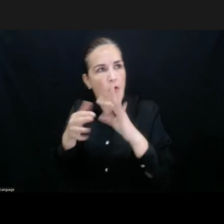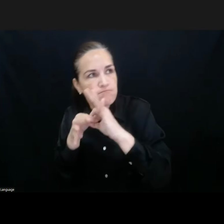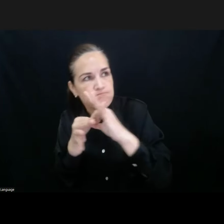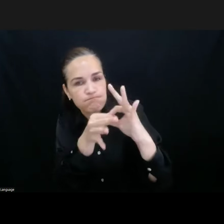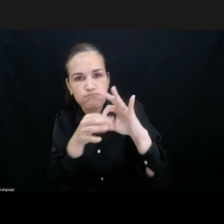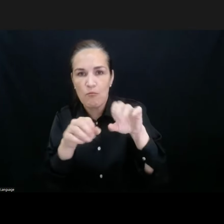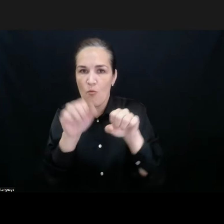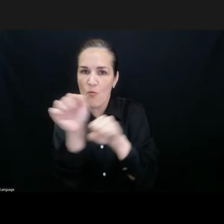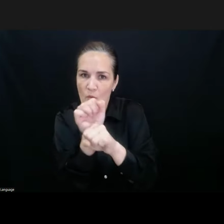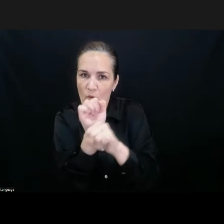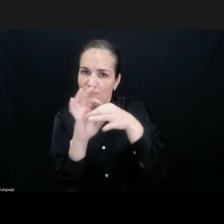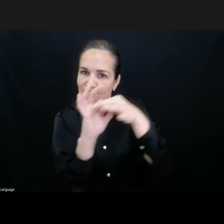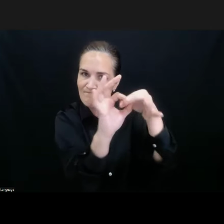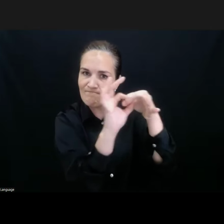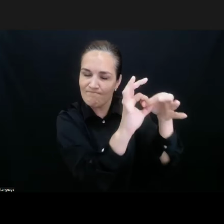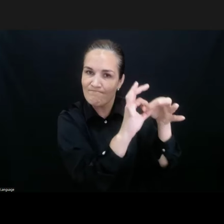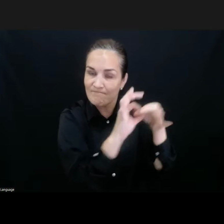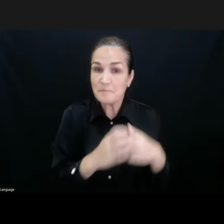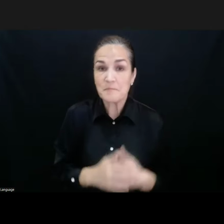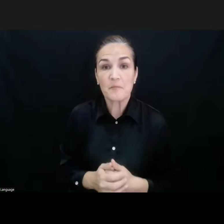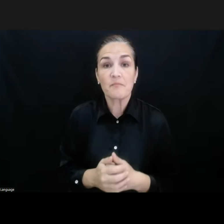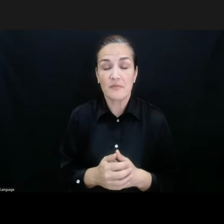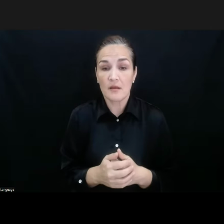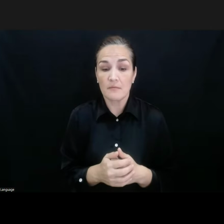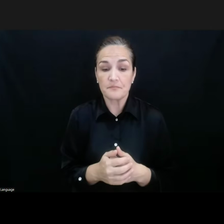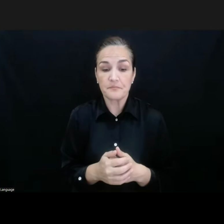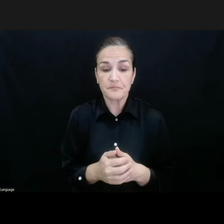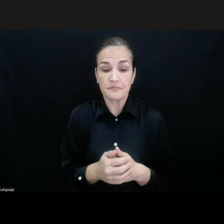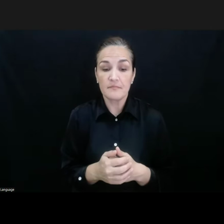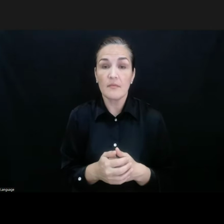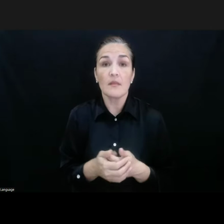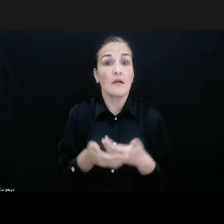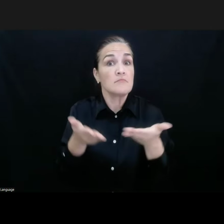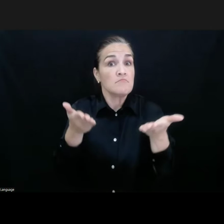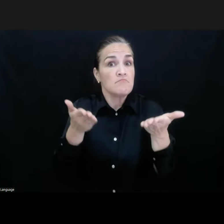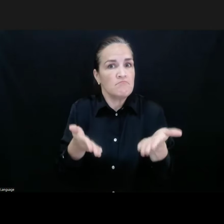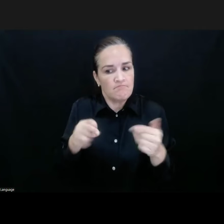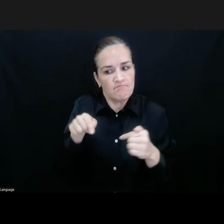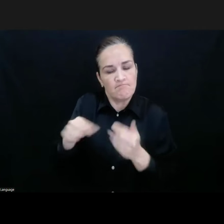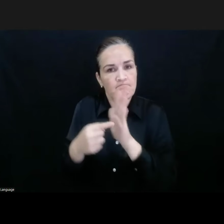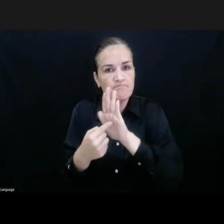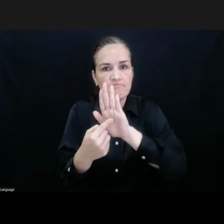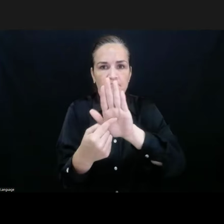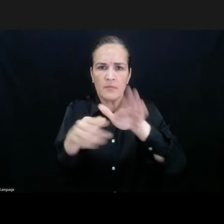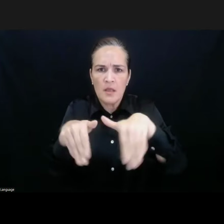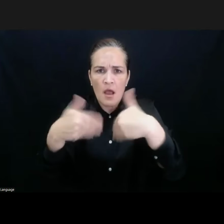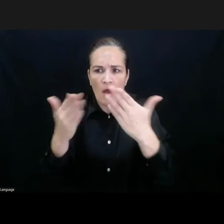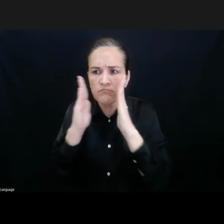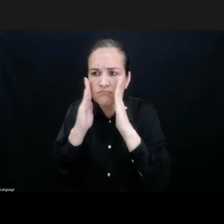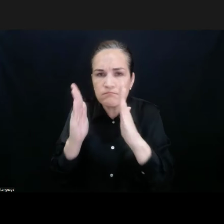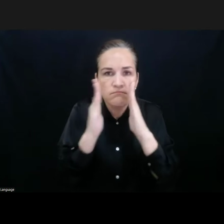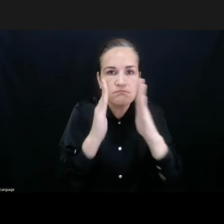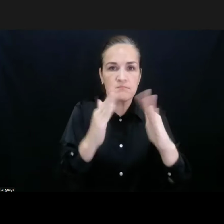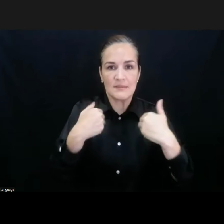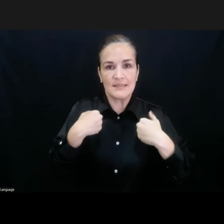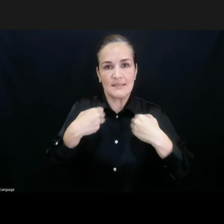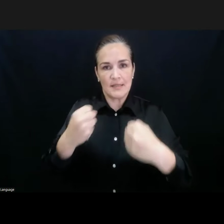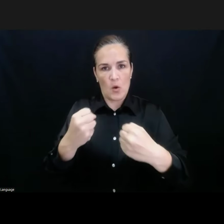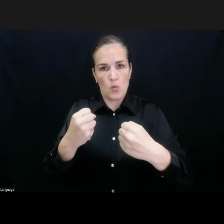on universal health coverage. So, as Gustavo already mentioned and Melanie, Montenegro